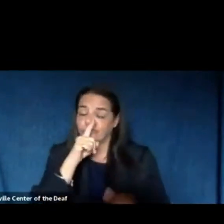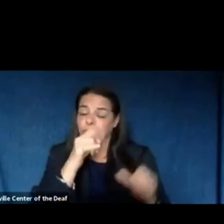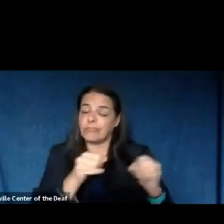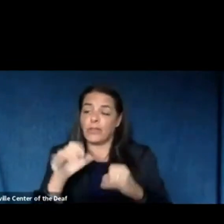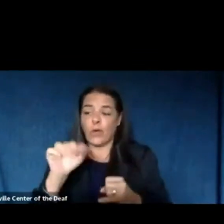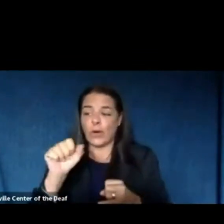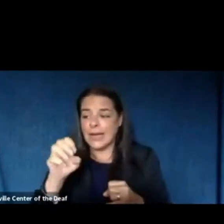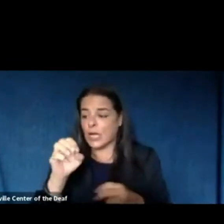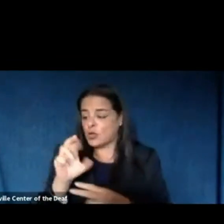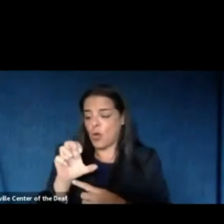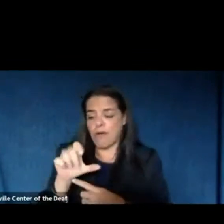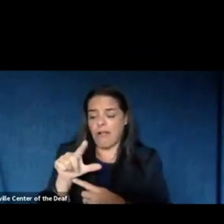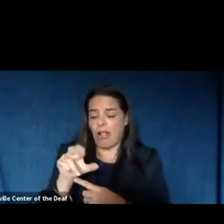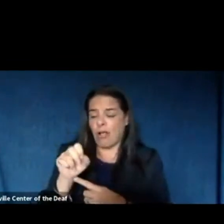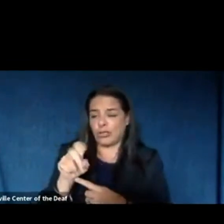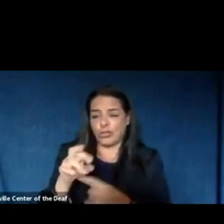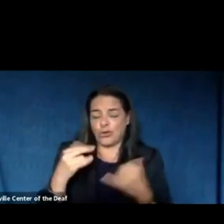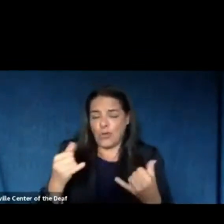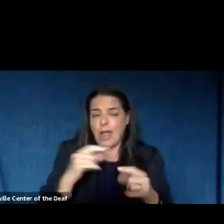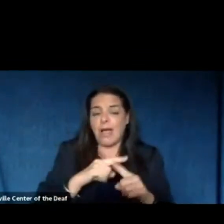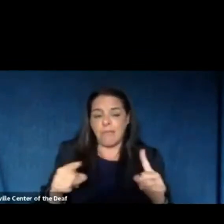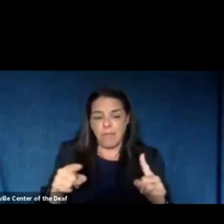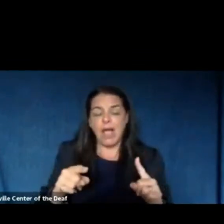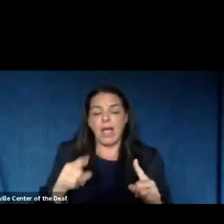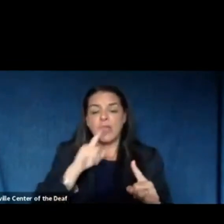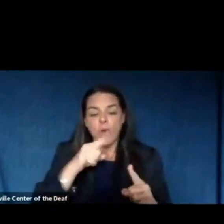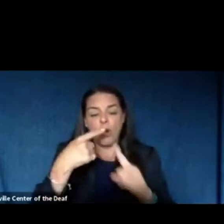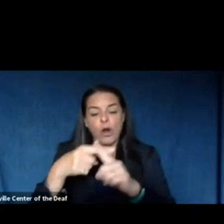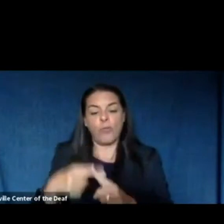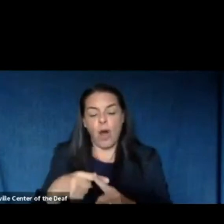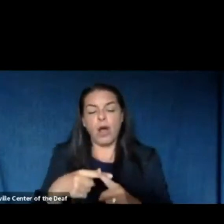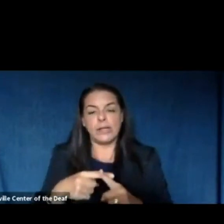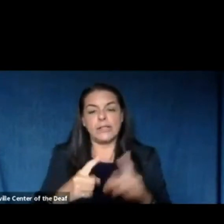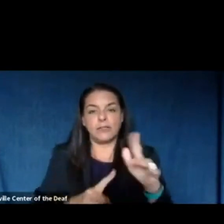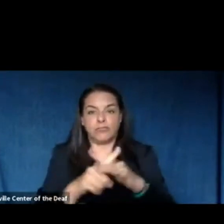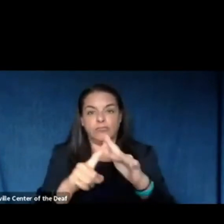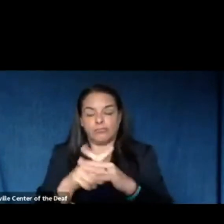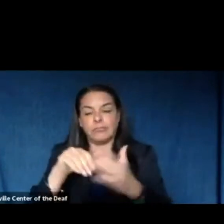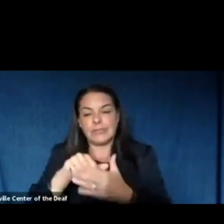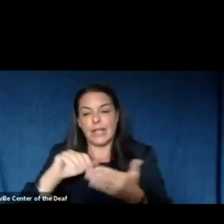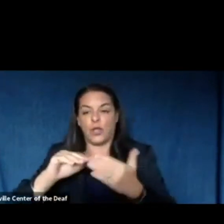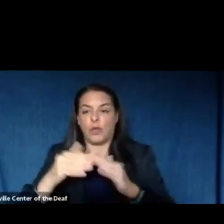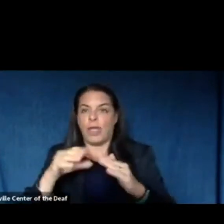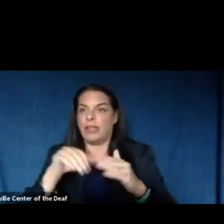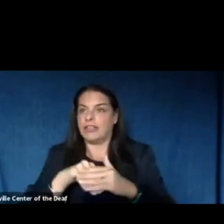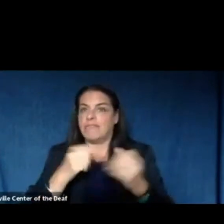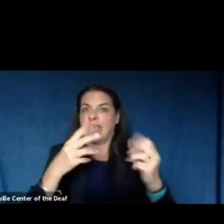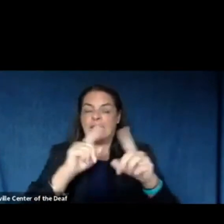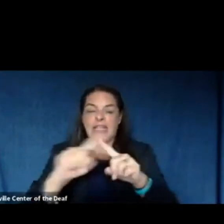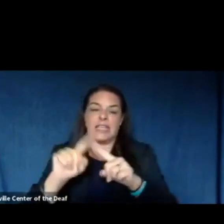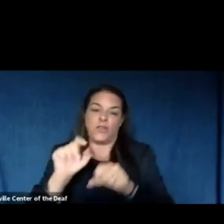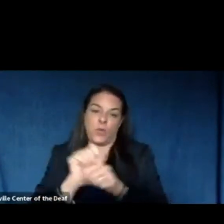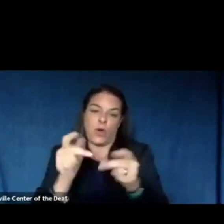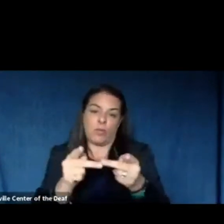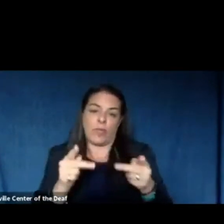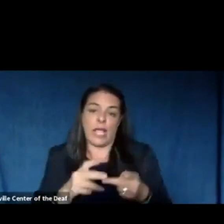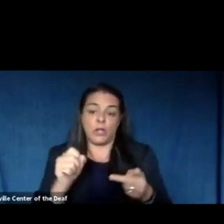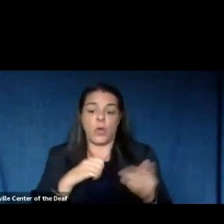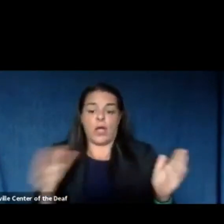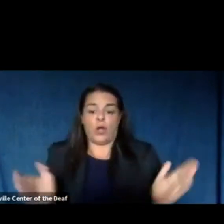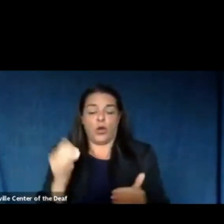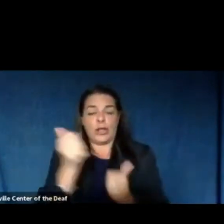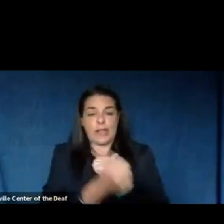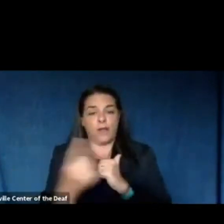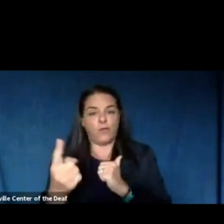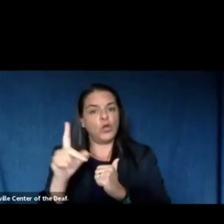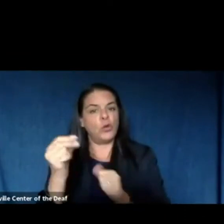time. But again, there's positive cases happening throughout this community in all kinds of workplaces. So again, encouraging everybody to